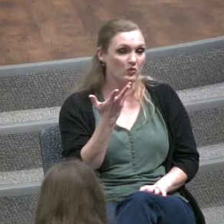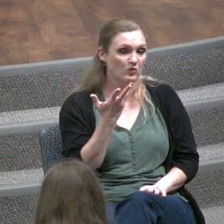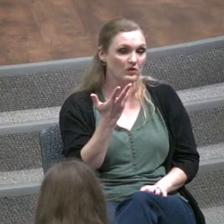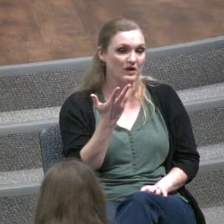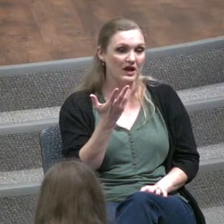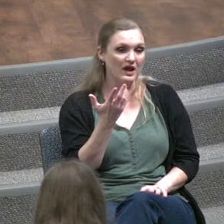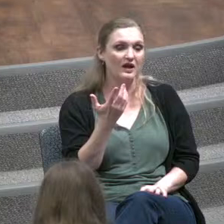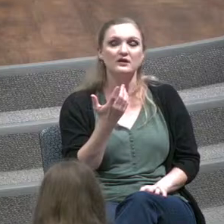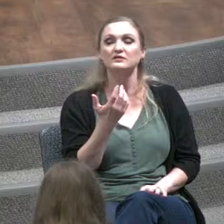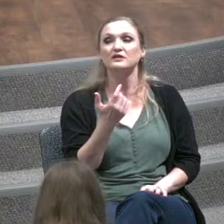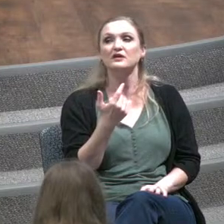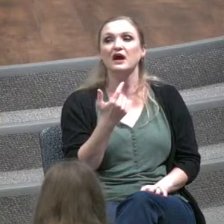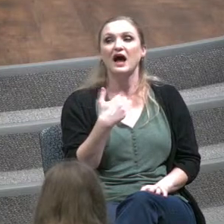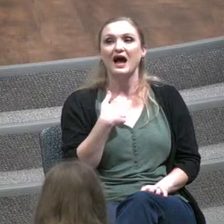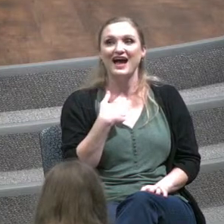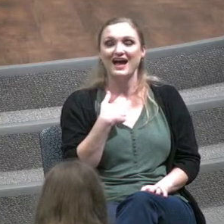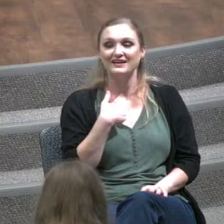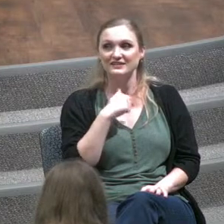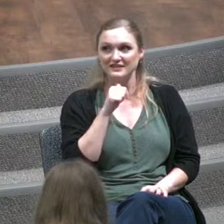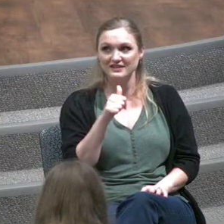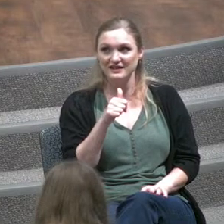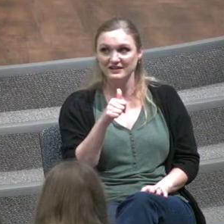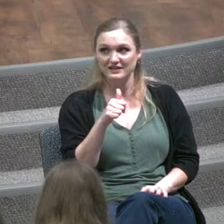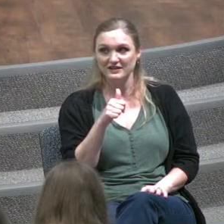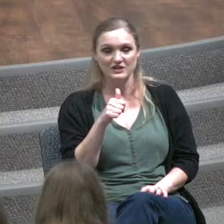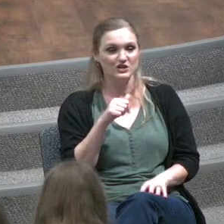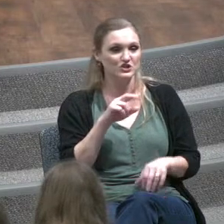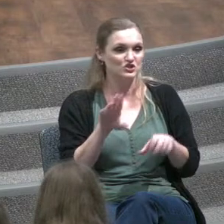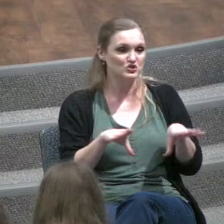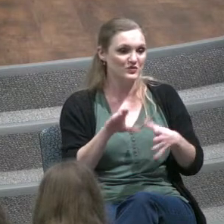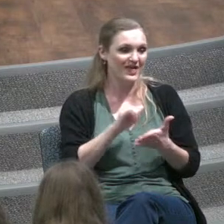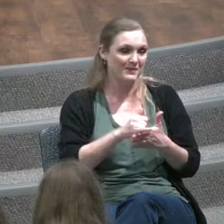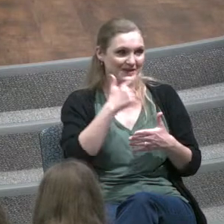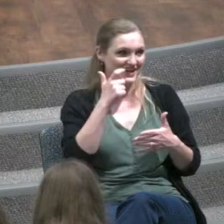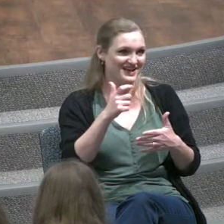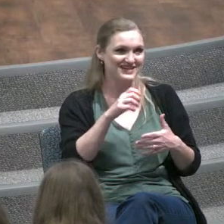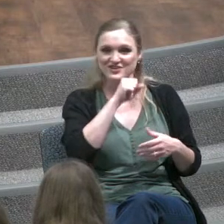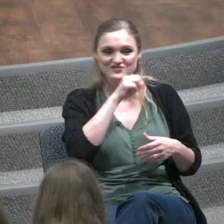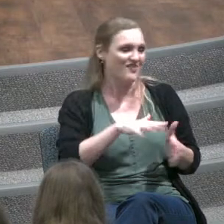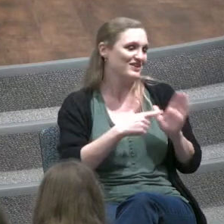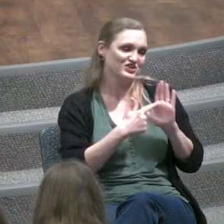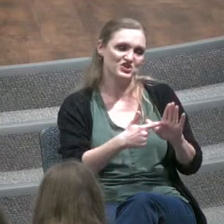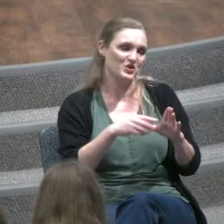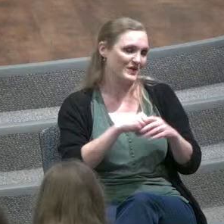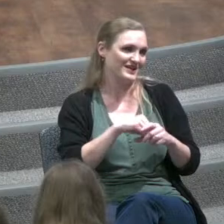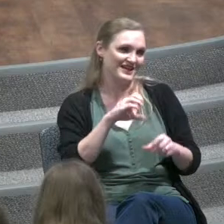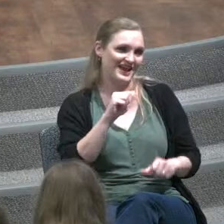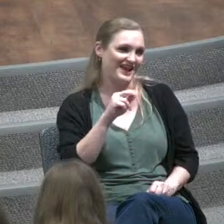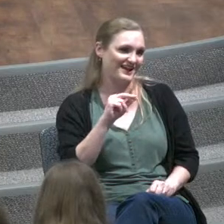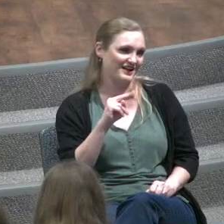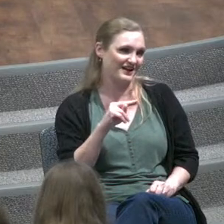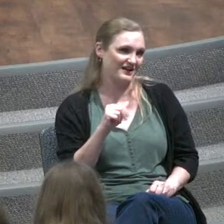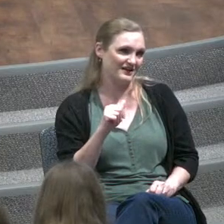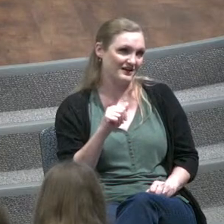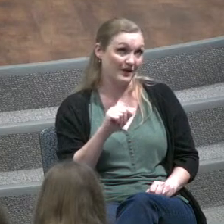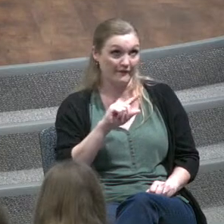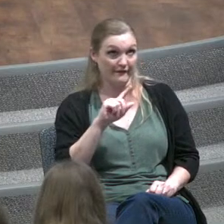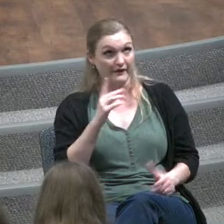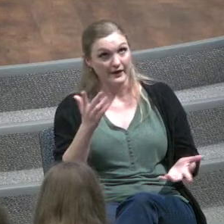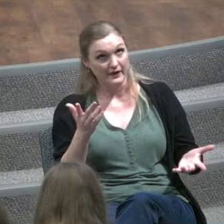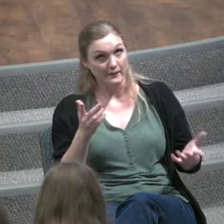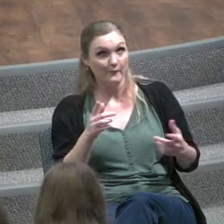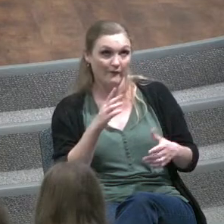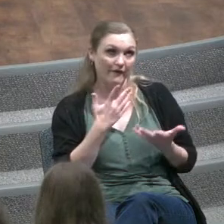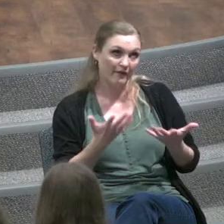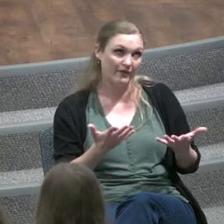only reason I didn't cover that in this class is because there's absolutely nothing to show you other than a church building and